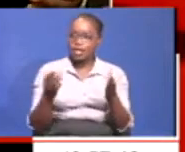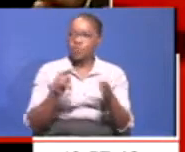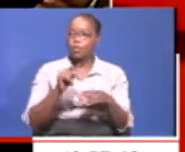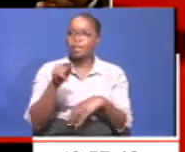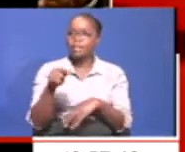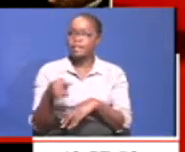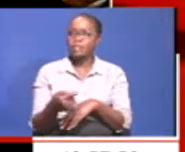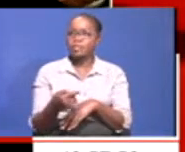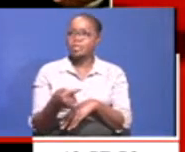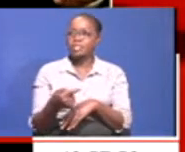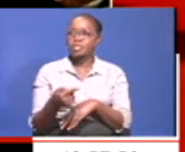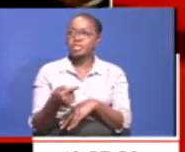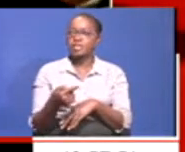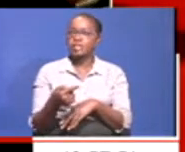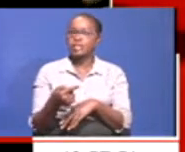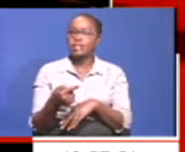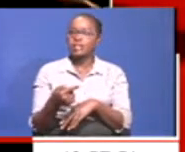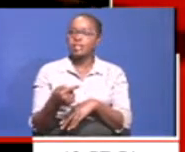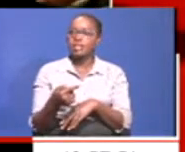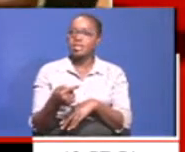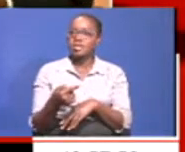400